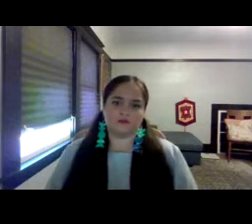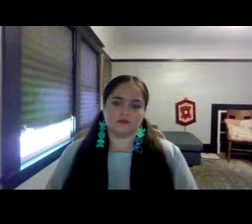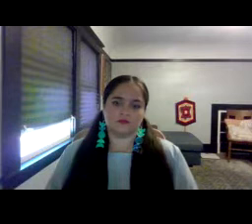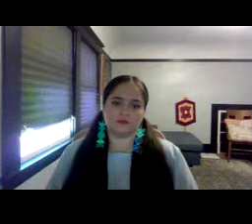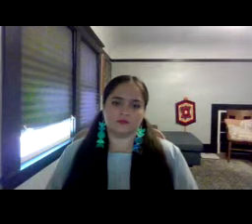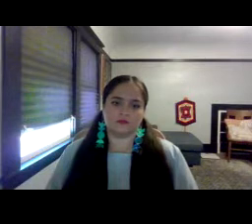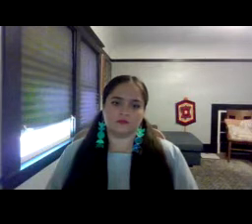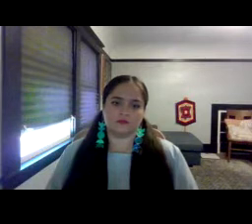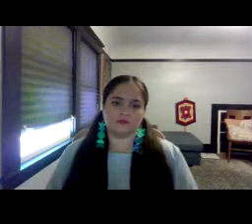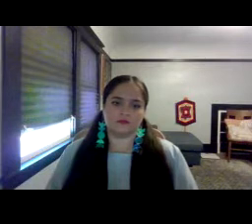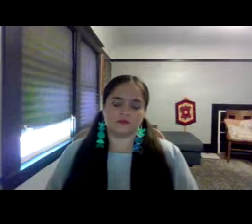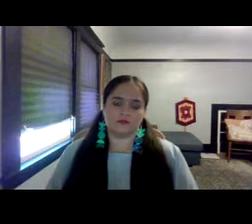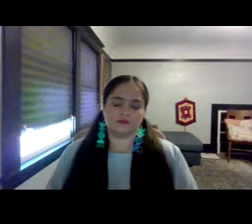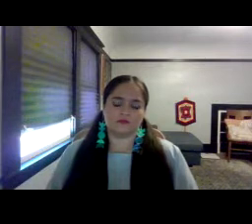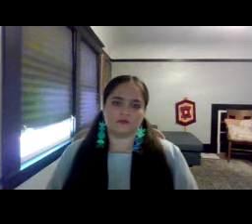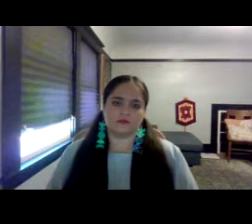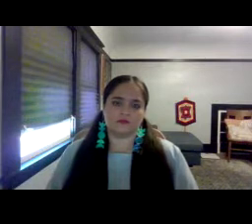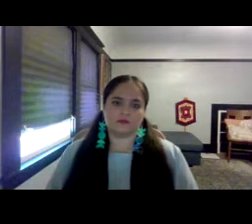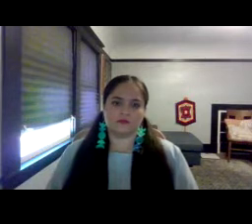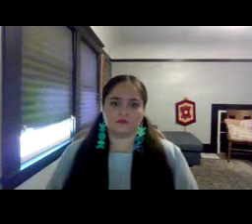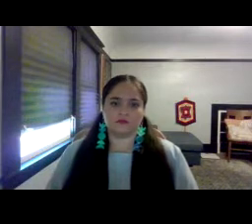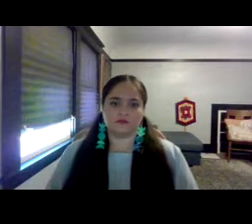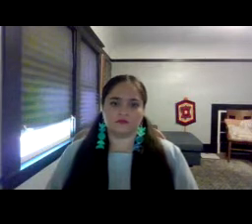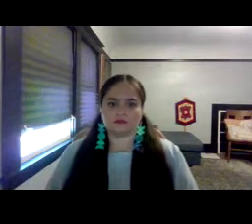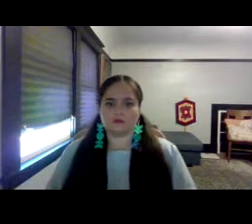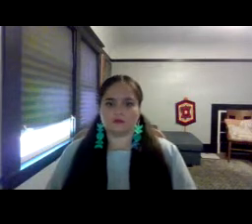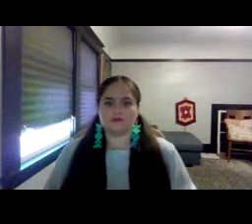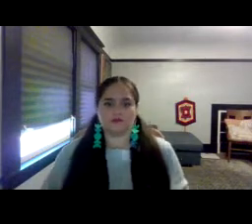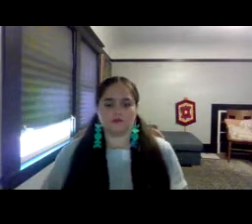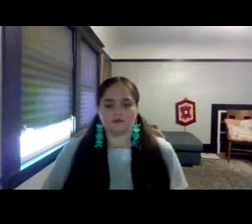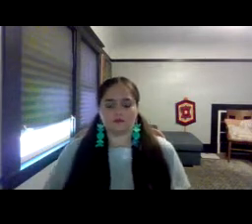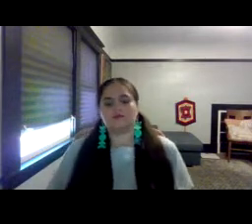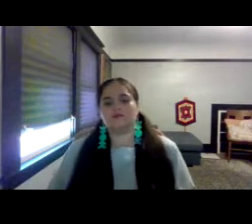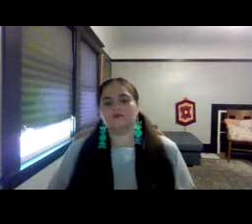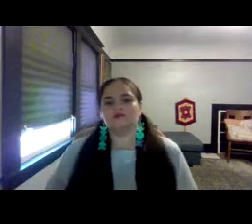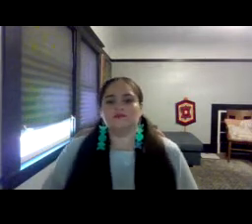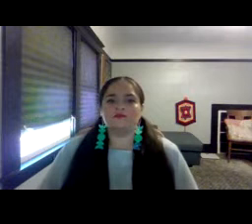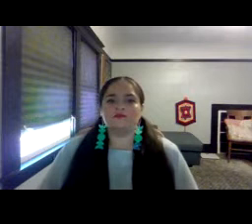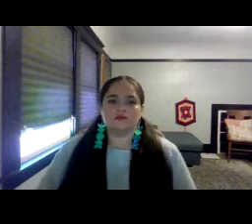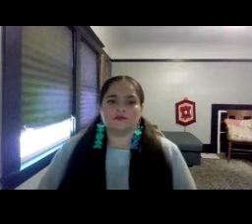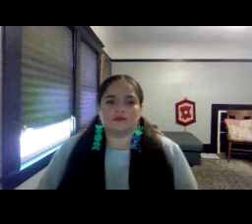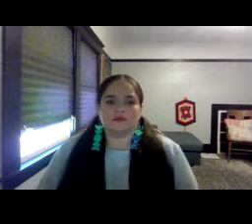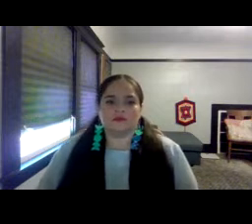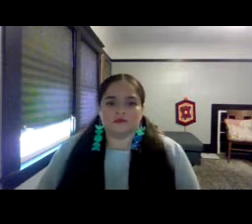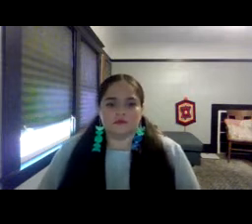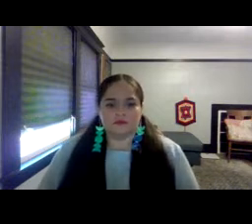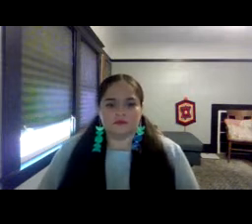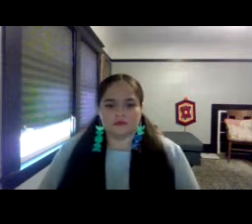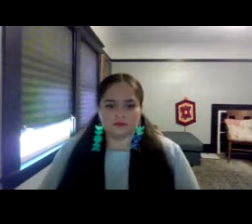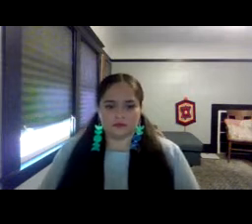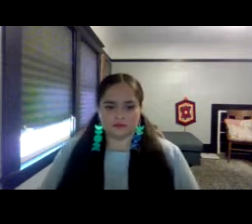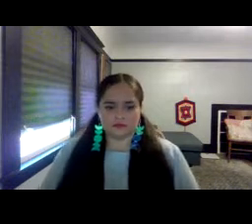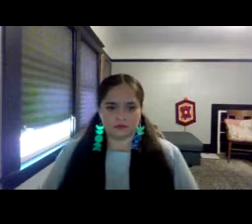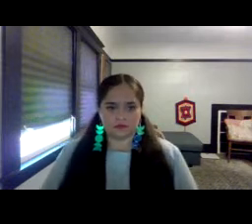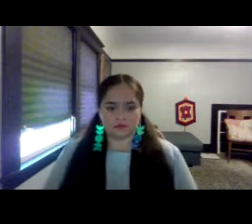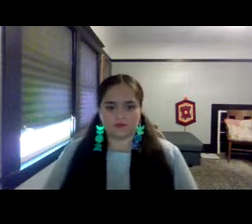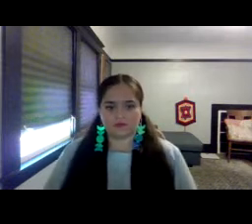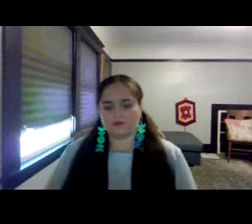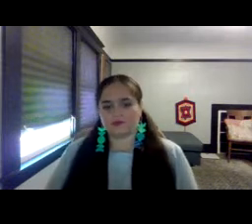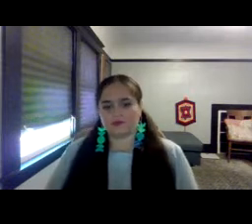provisions concerning ethics, conflicts of interest, and incompatible activities. And finally, because